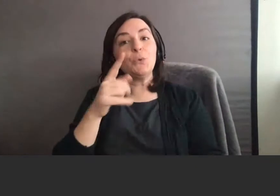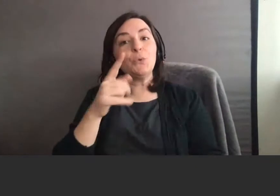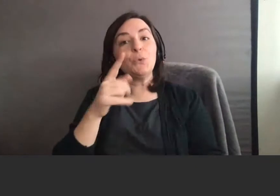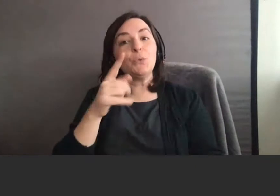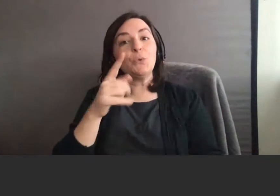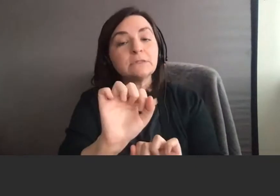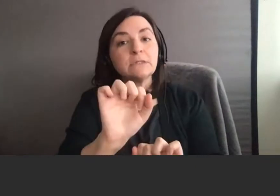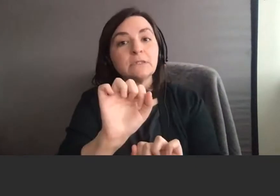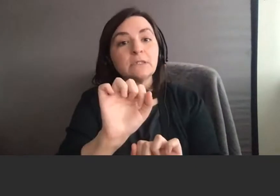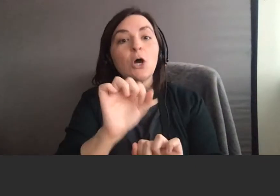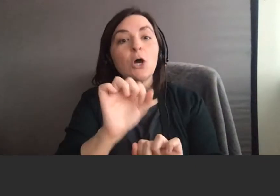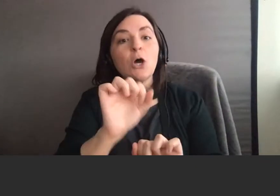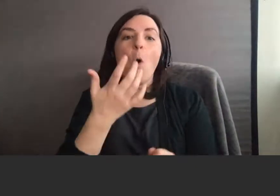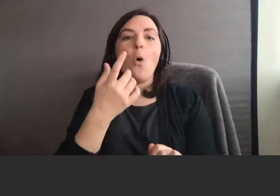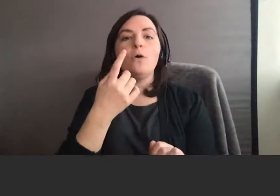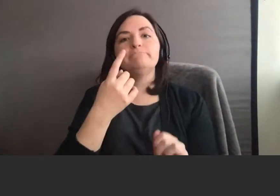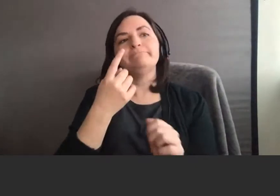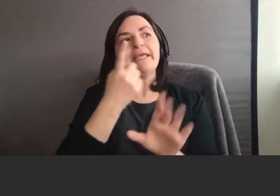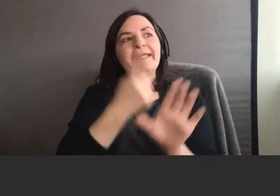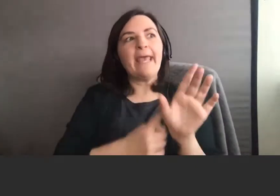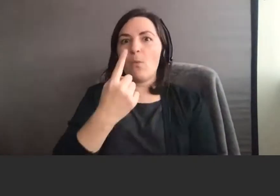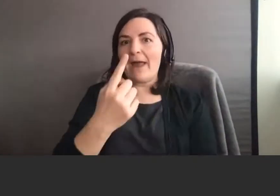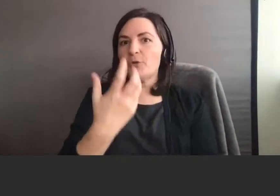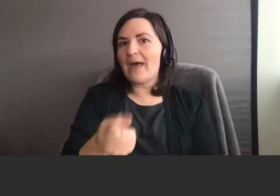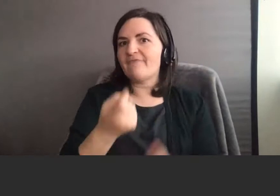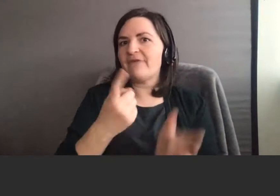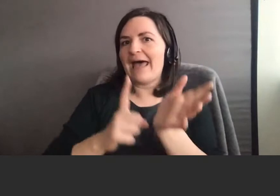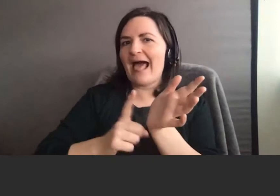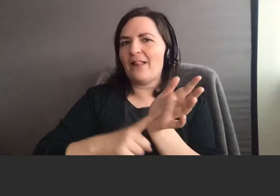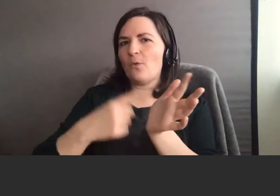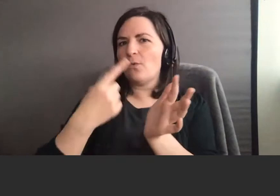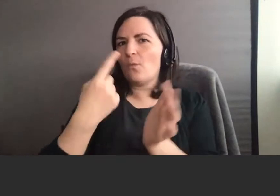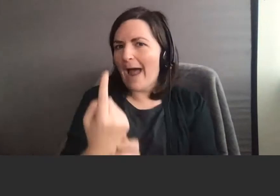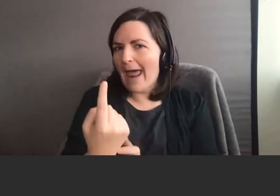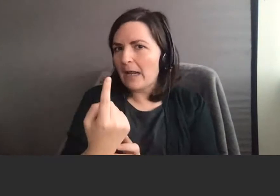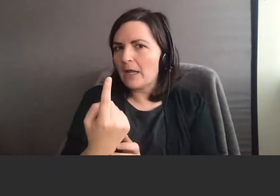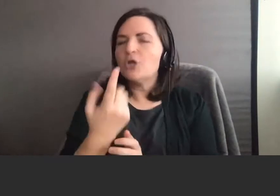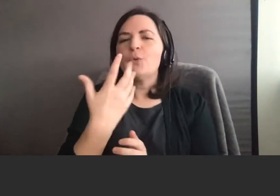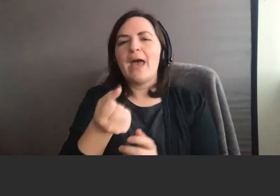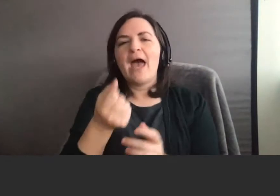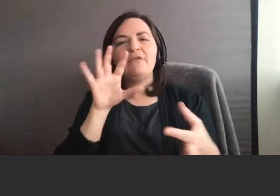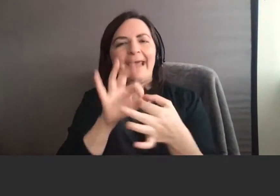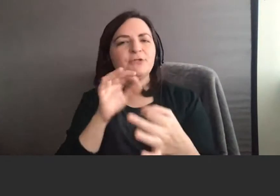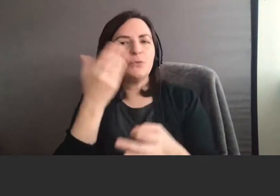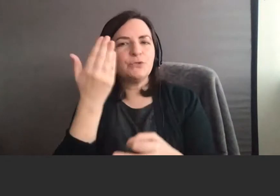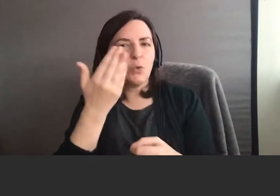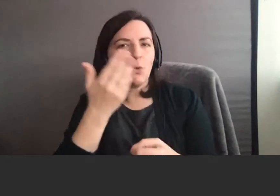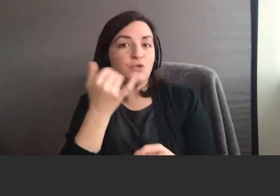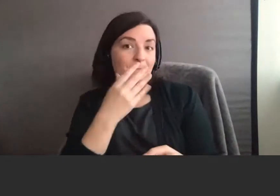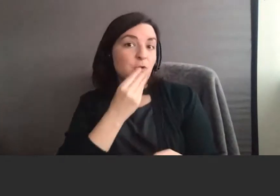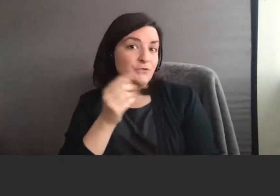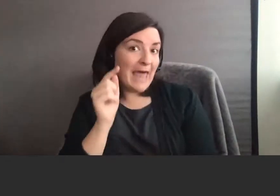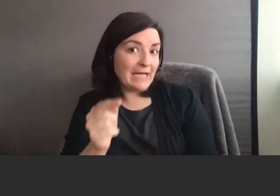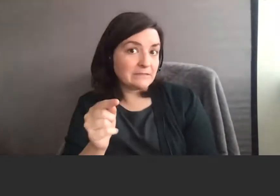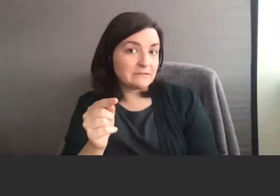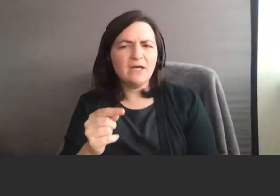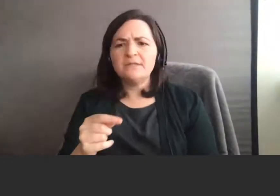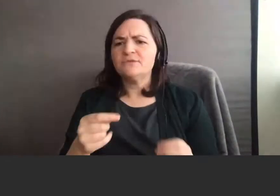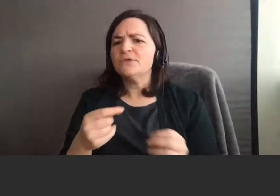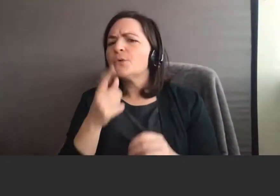of LLL in year 1. So you could use links that you've already got. It may be if you're on the I know that a number of you